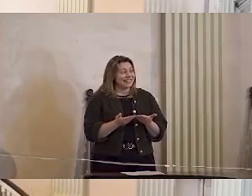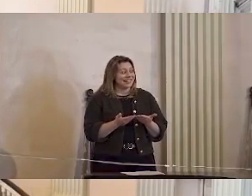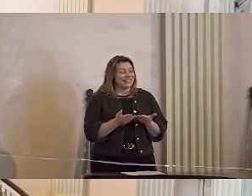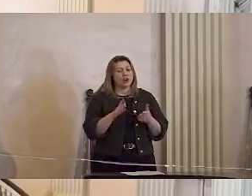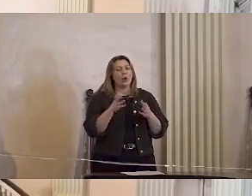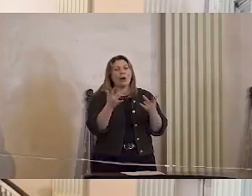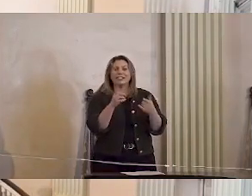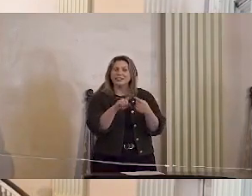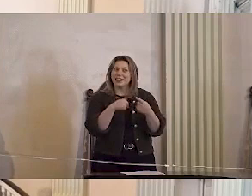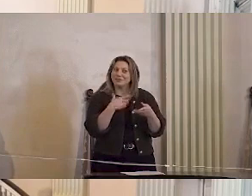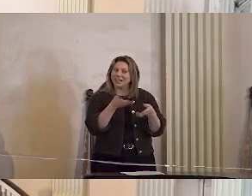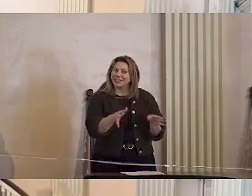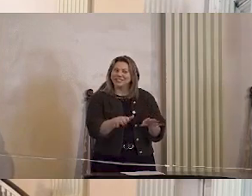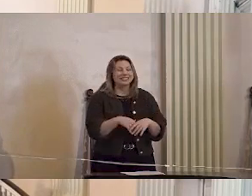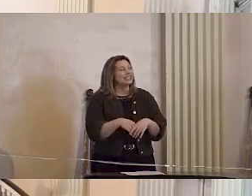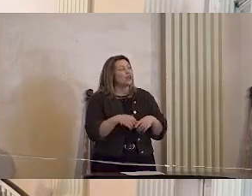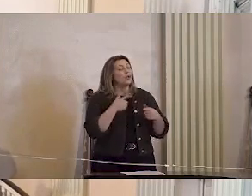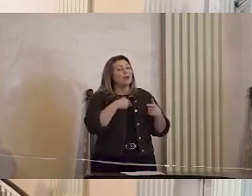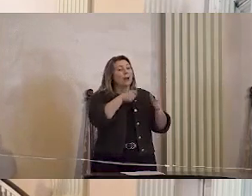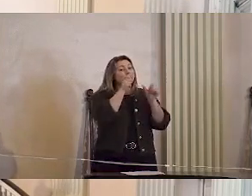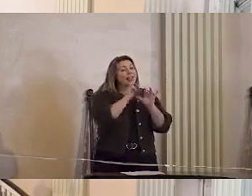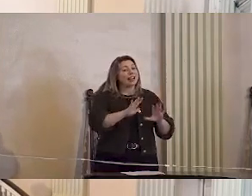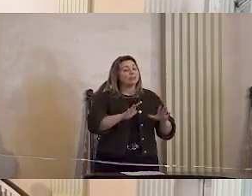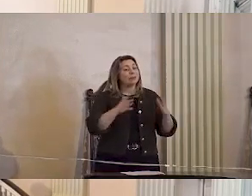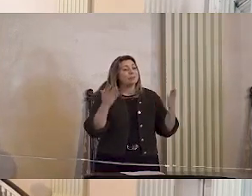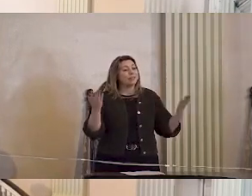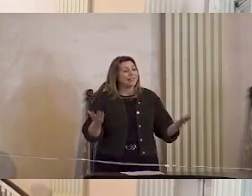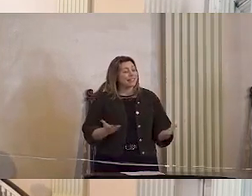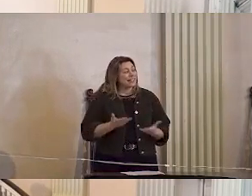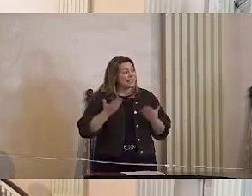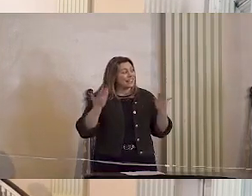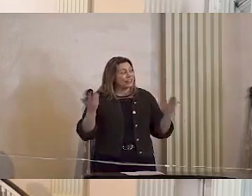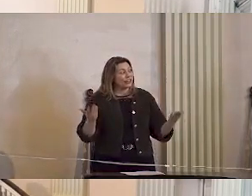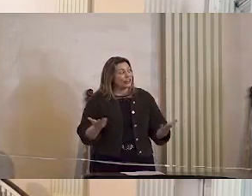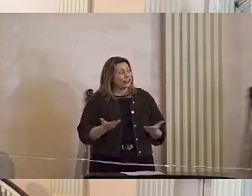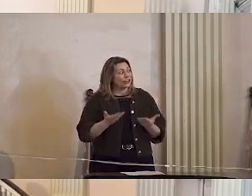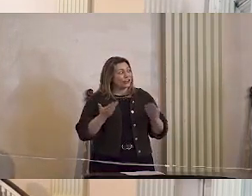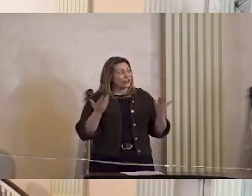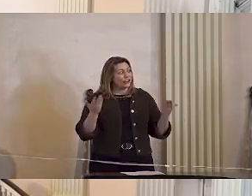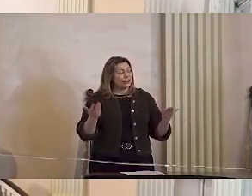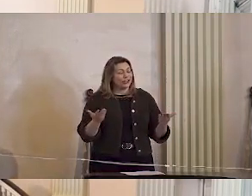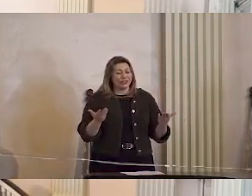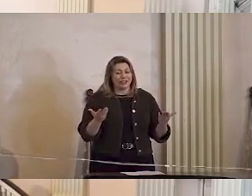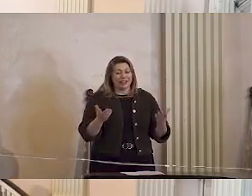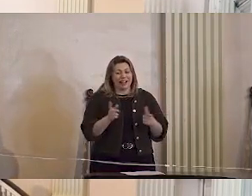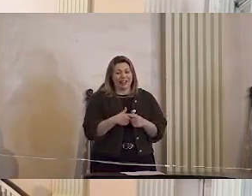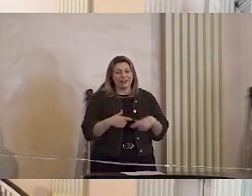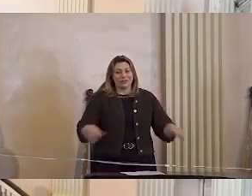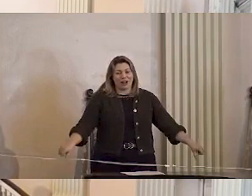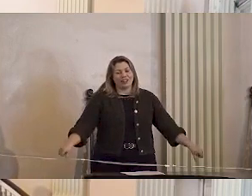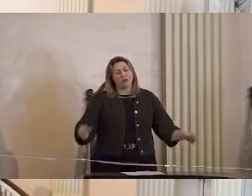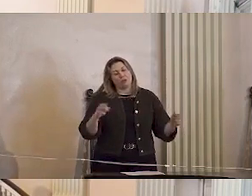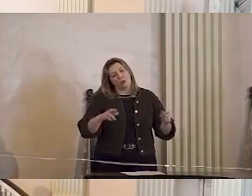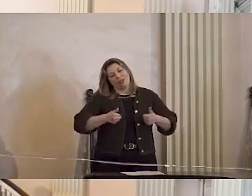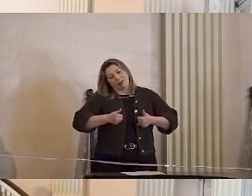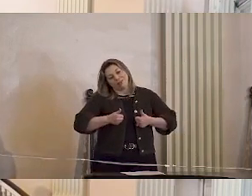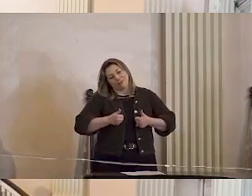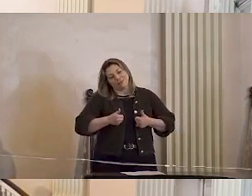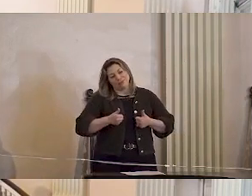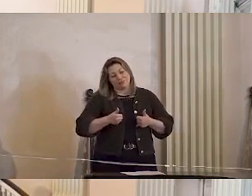After I finish, yes. We are blessed by being here. And then you hold hands or thumbs